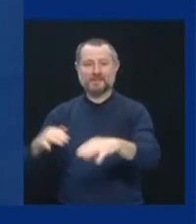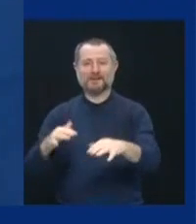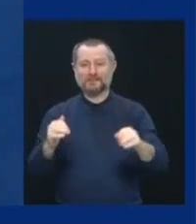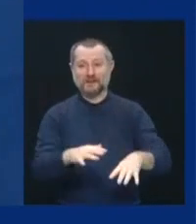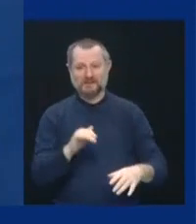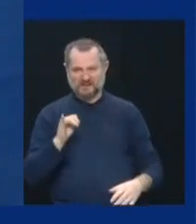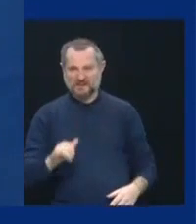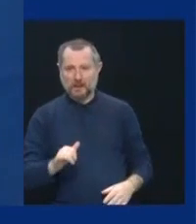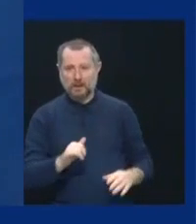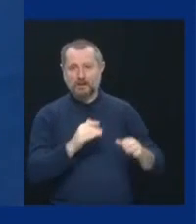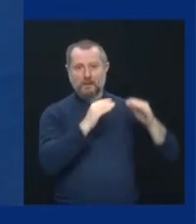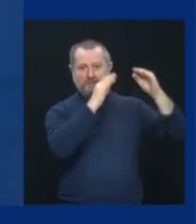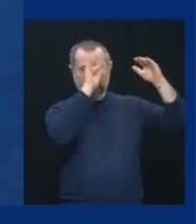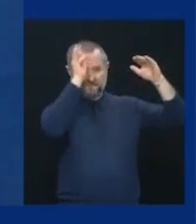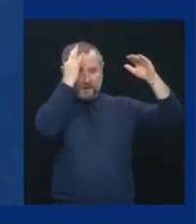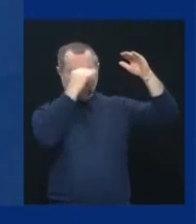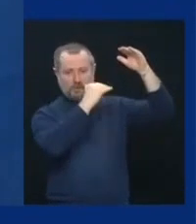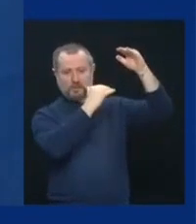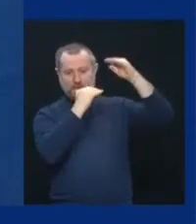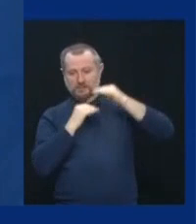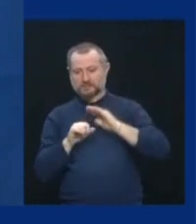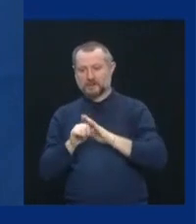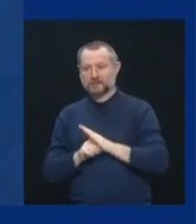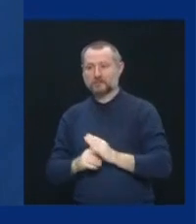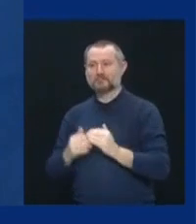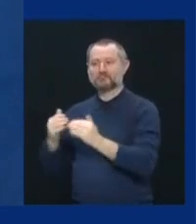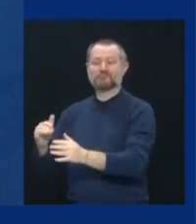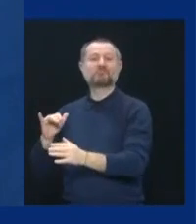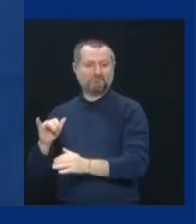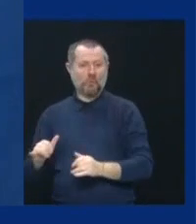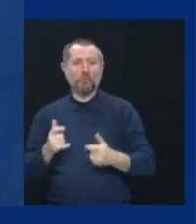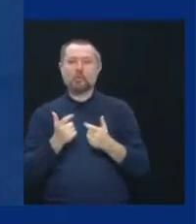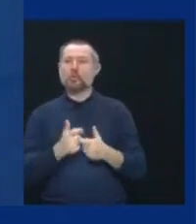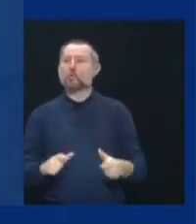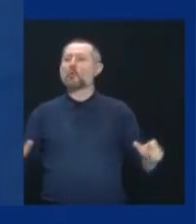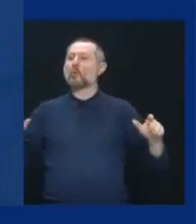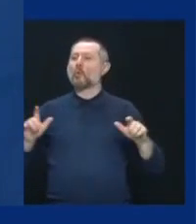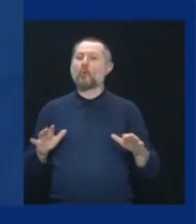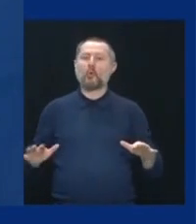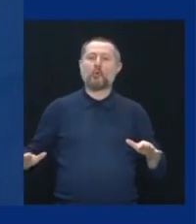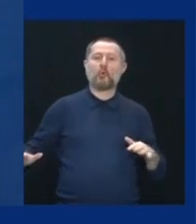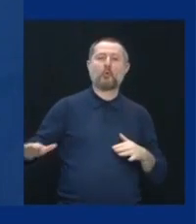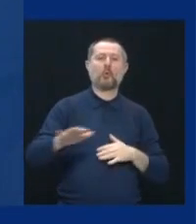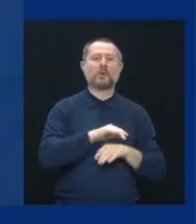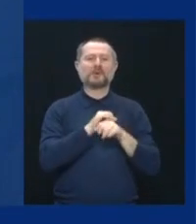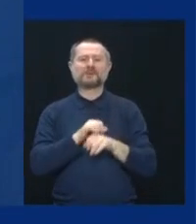That's why you have this massive distribution network.